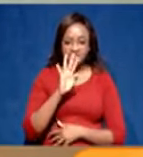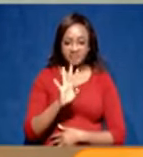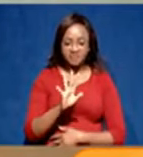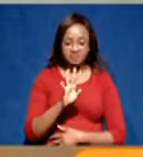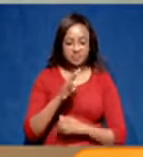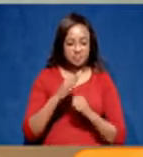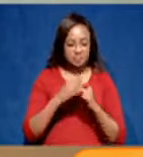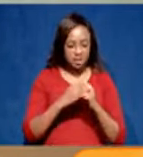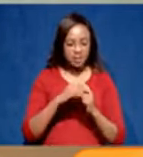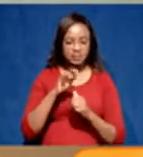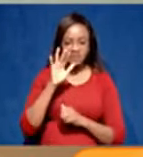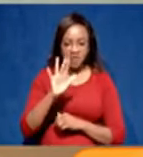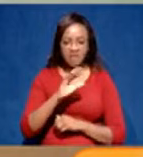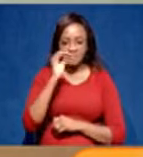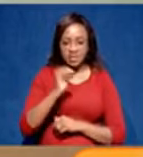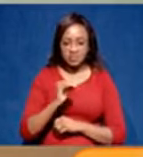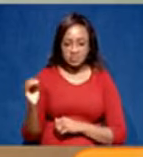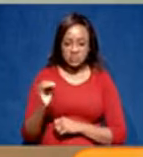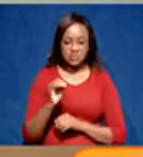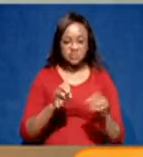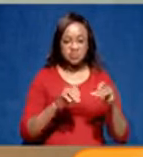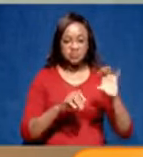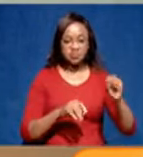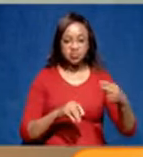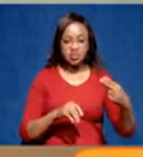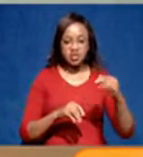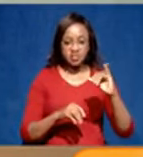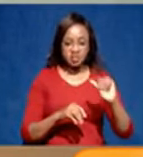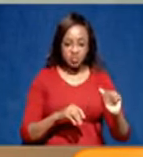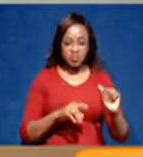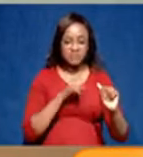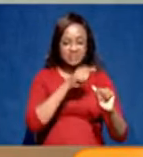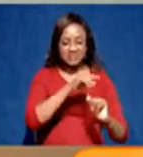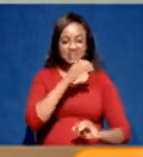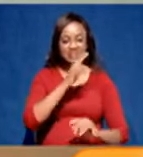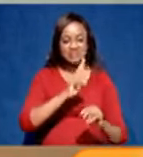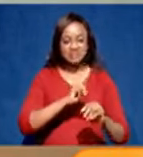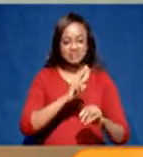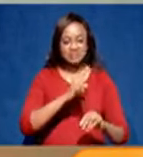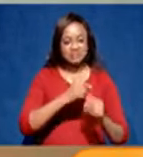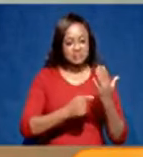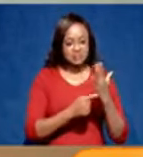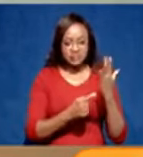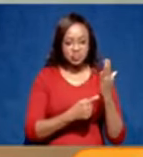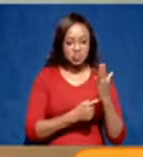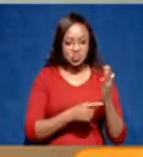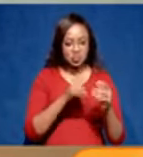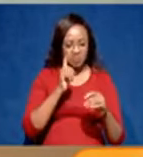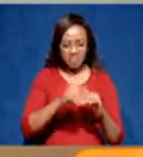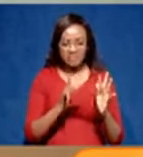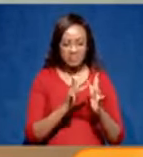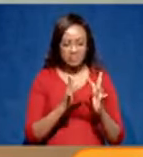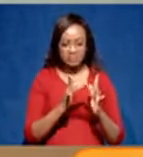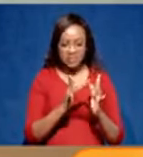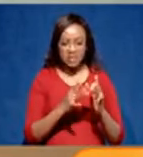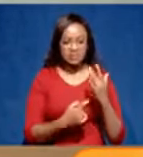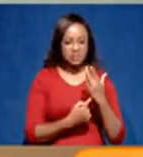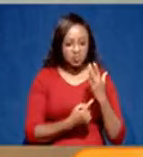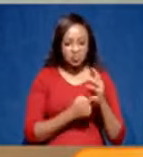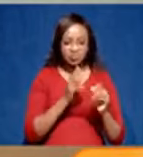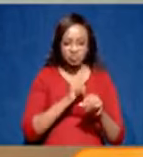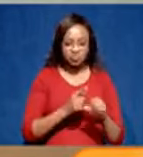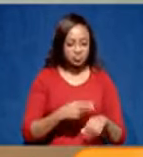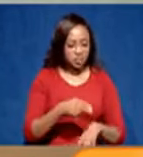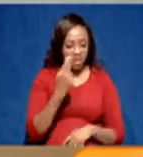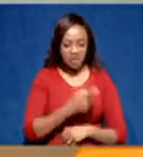digitized. Therefore, to mean that we do not need the same number. In NHIF right now, we have